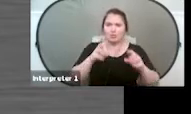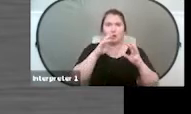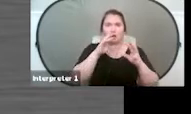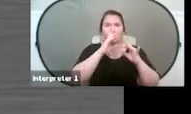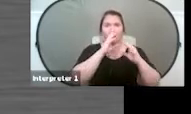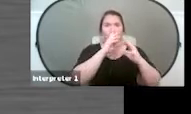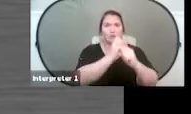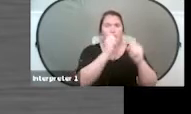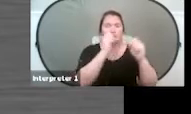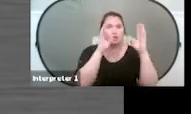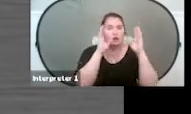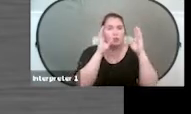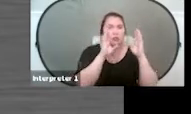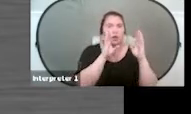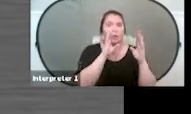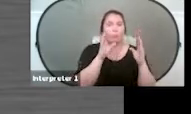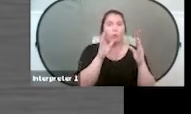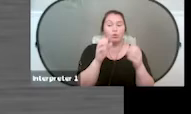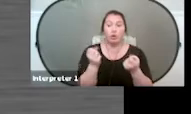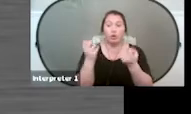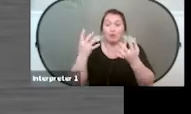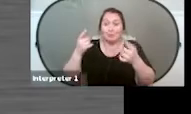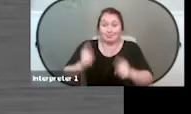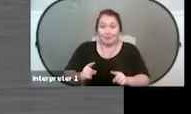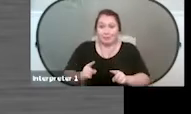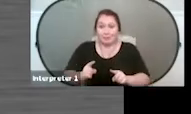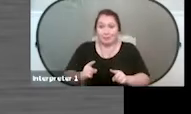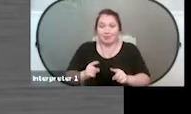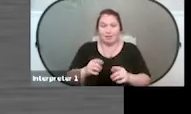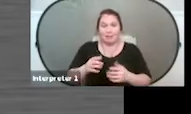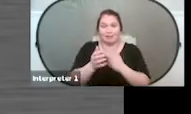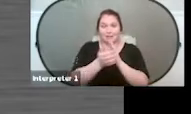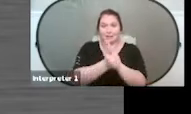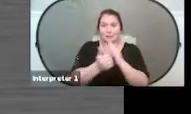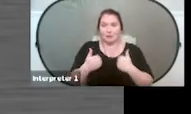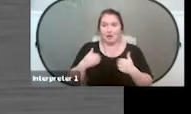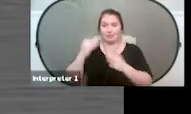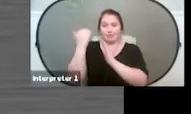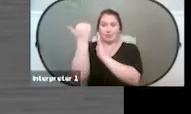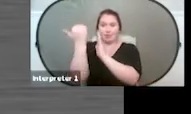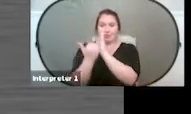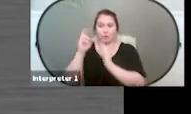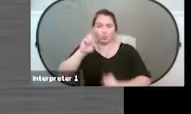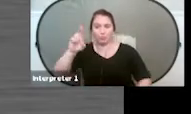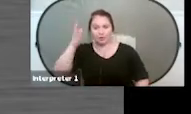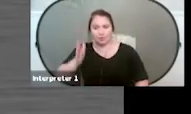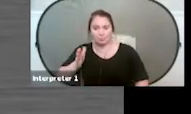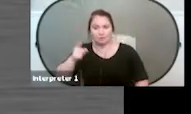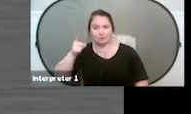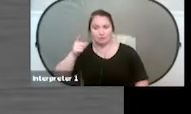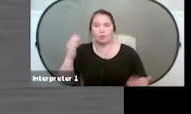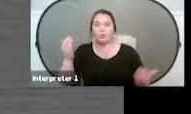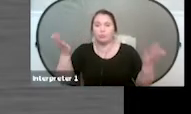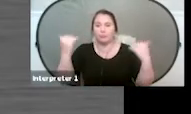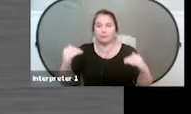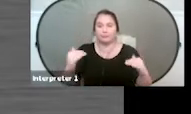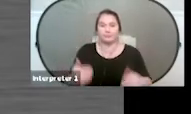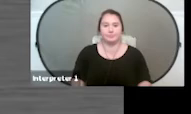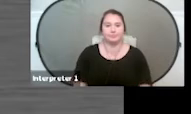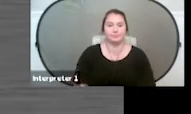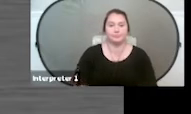develop and lead to the skills that we have on the right. Go ahead.